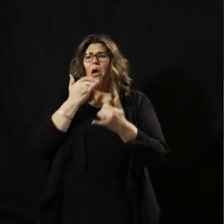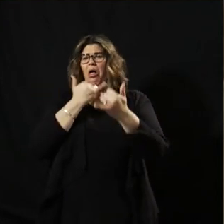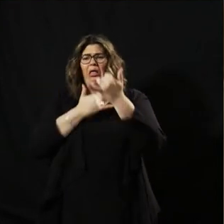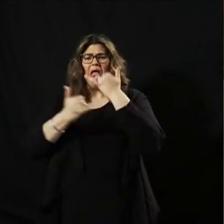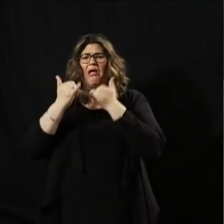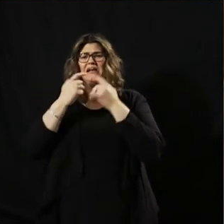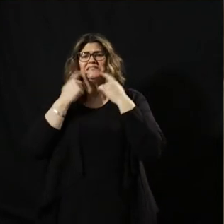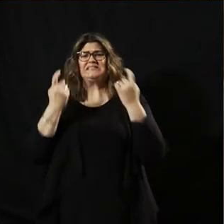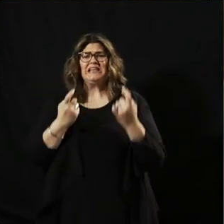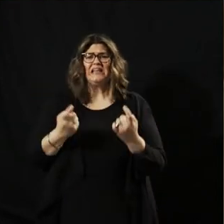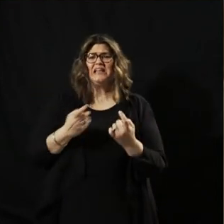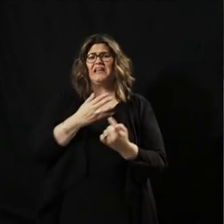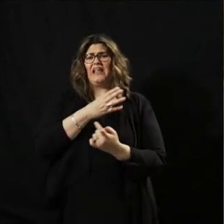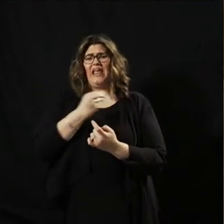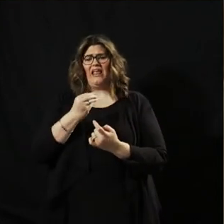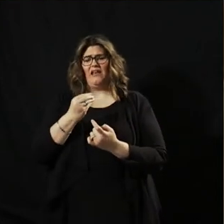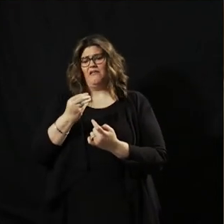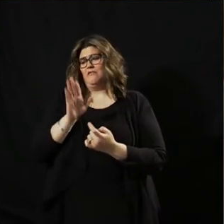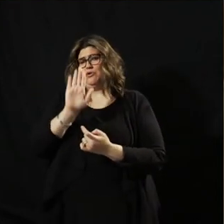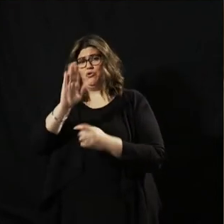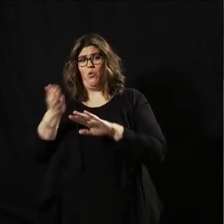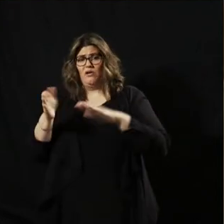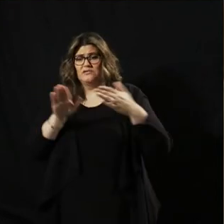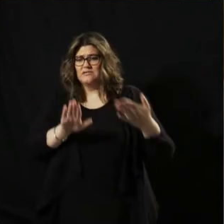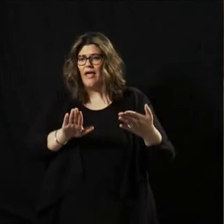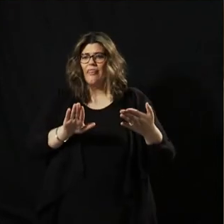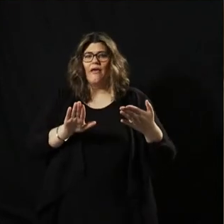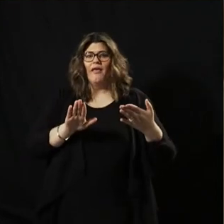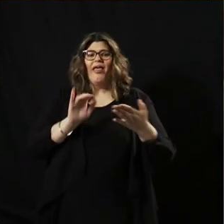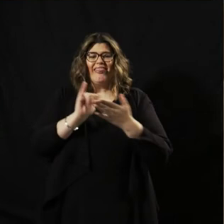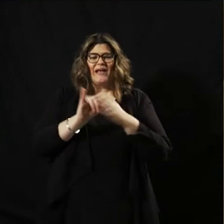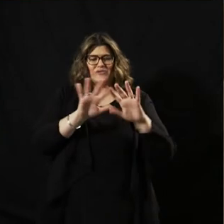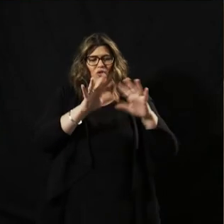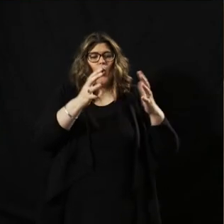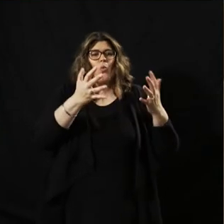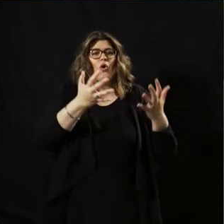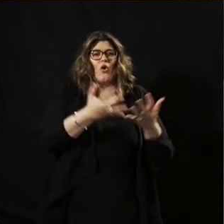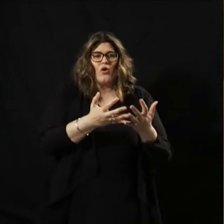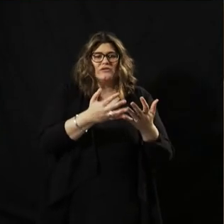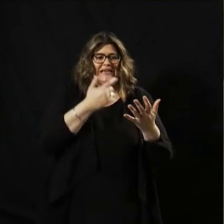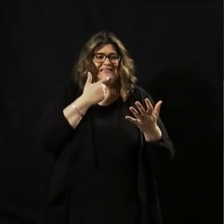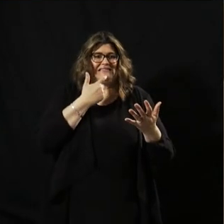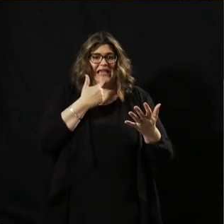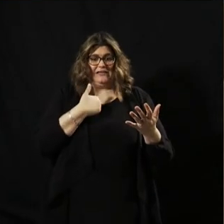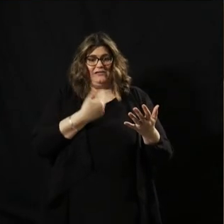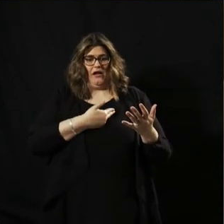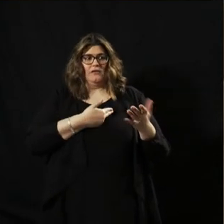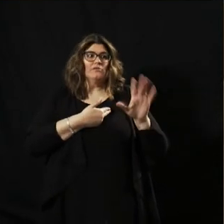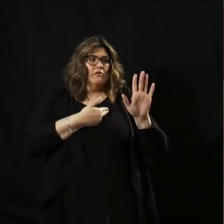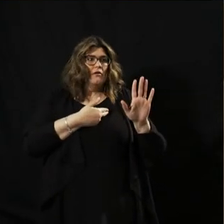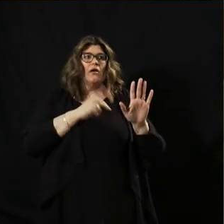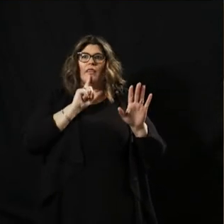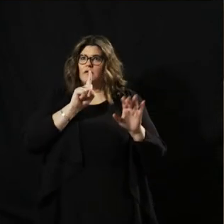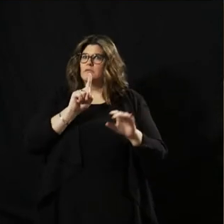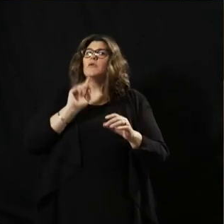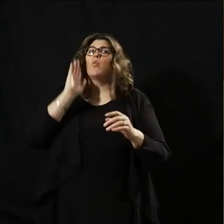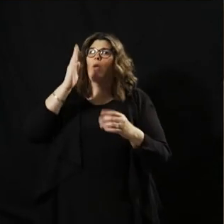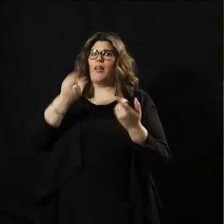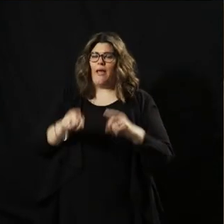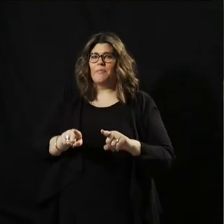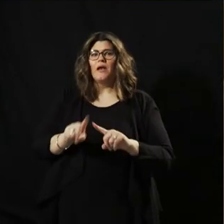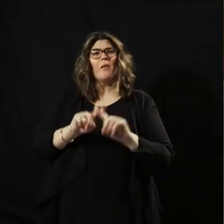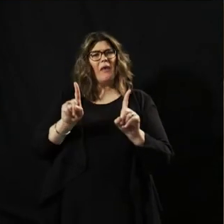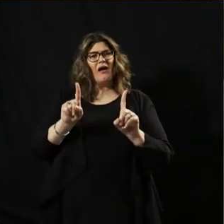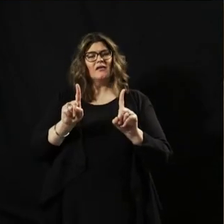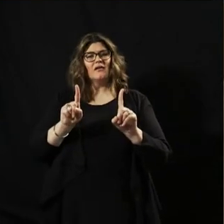and the finality of death is what the world of the flesh tells us is absolute. And by Christ's